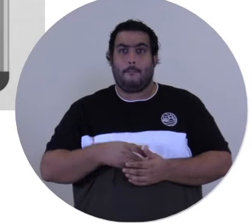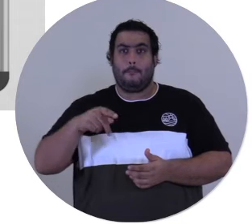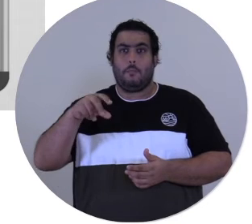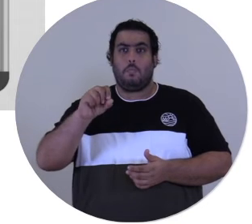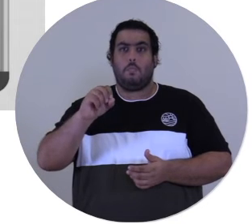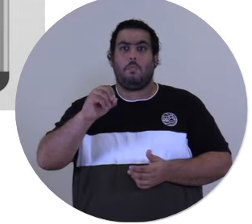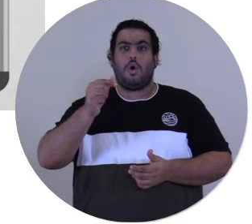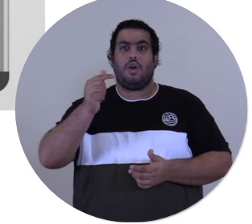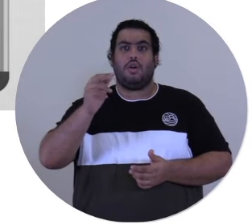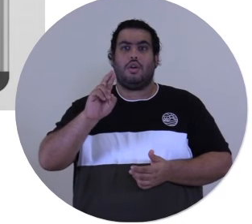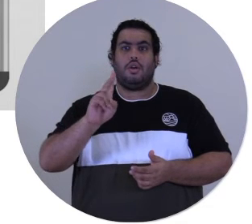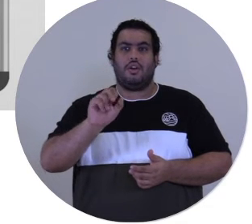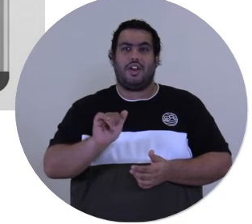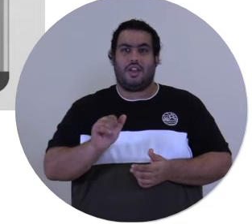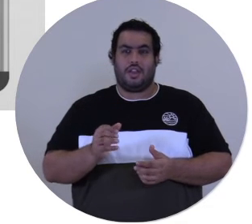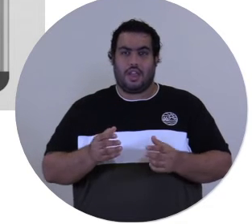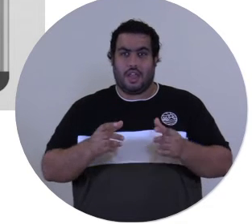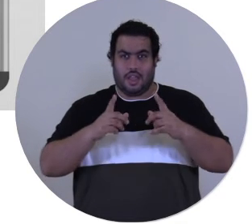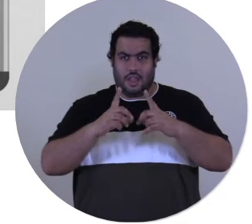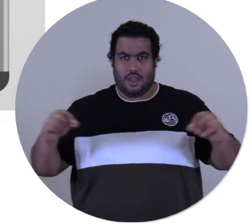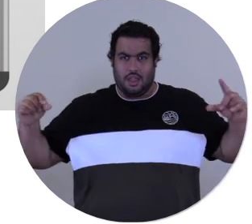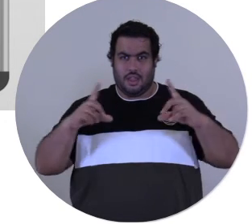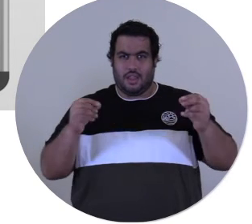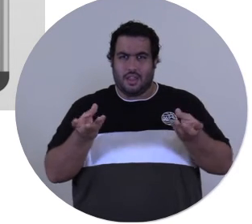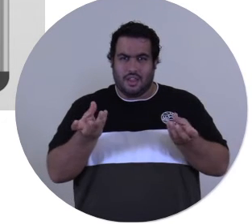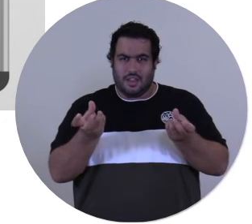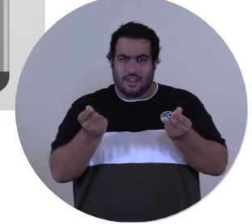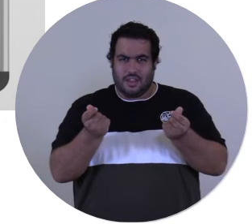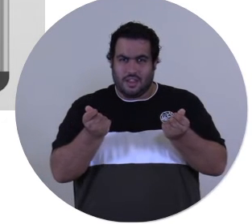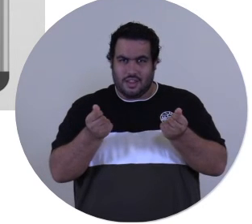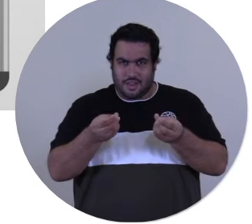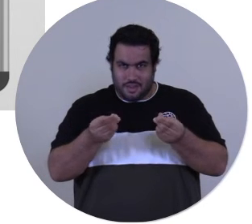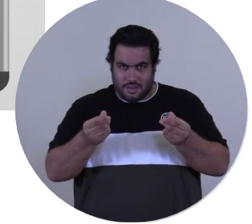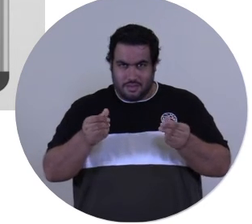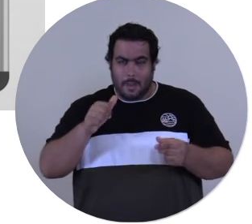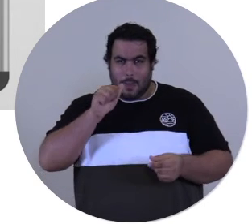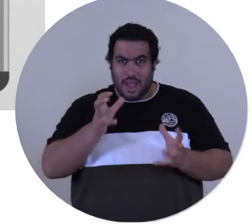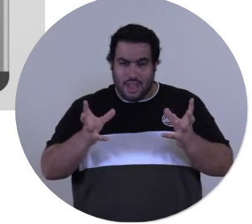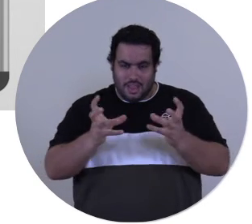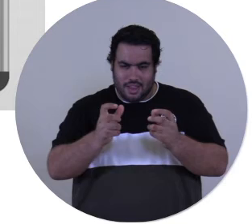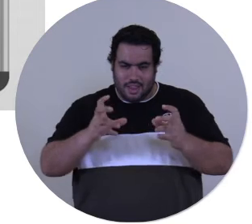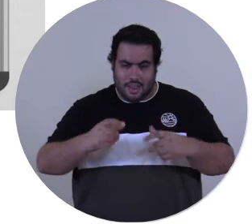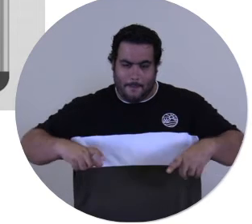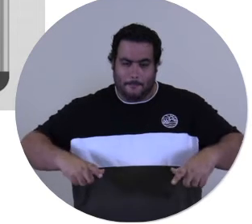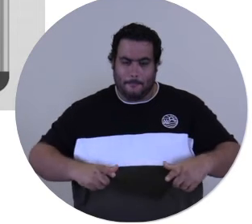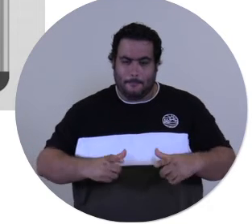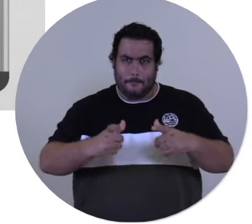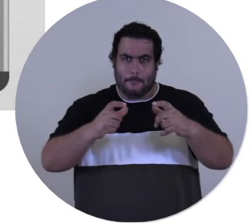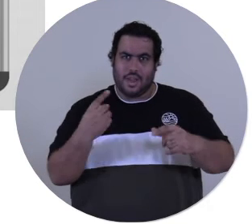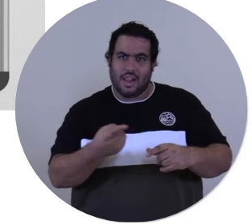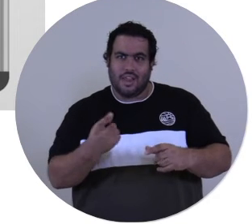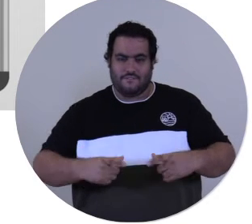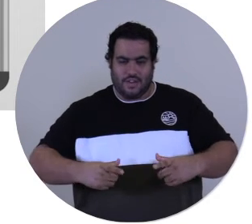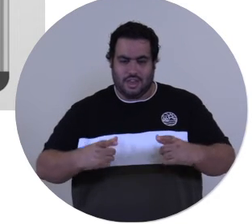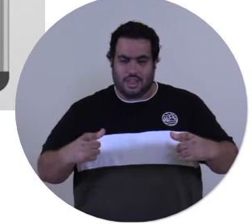pottery is a noun. That means clay that has been shaped. For example, workshops are held in